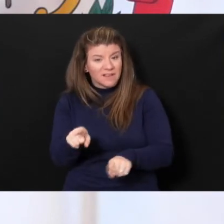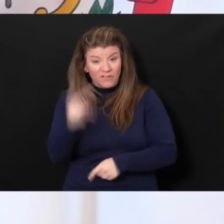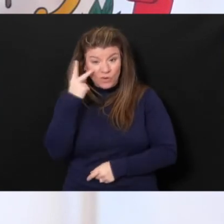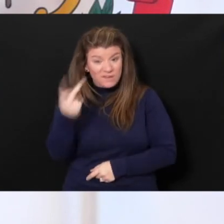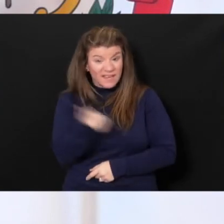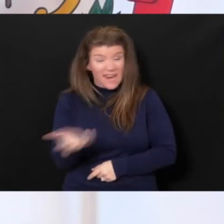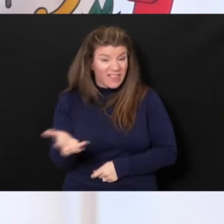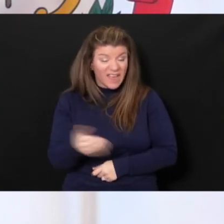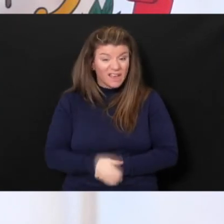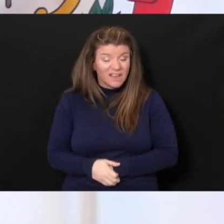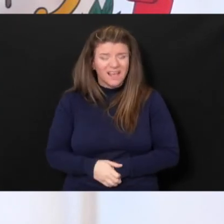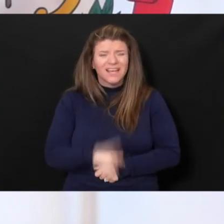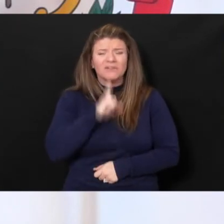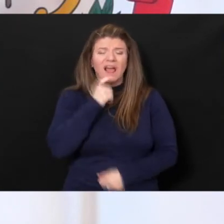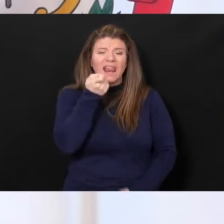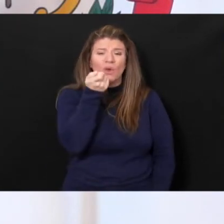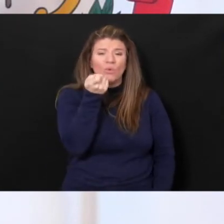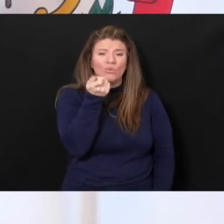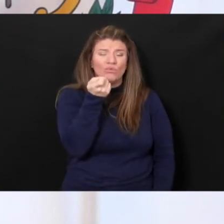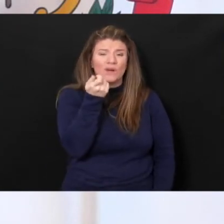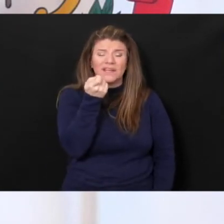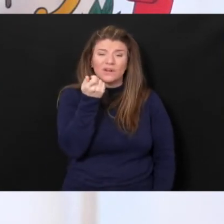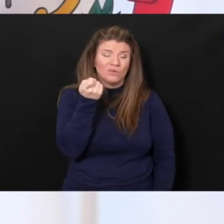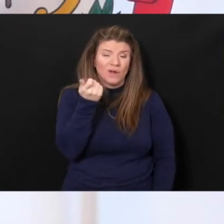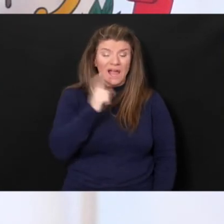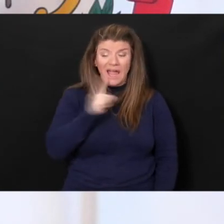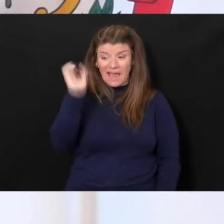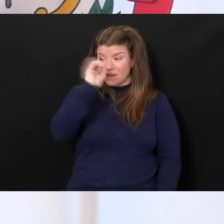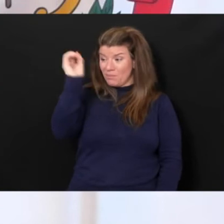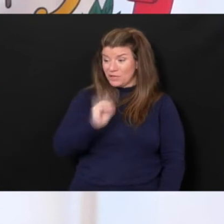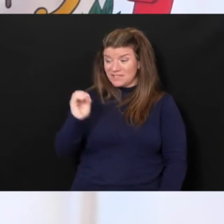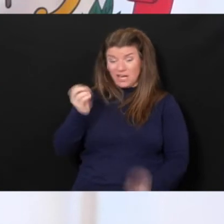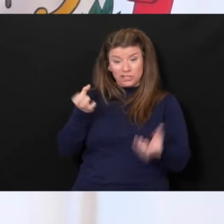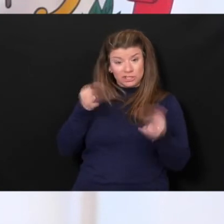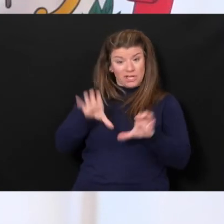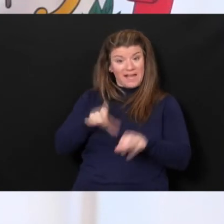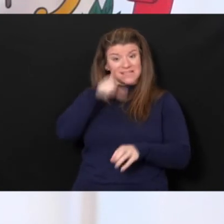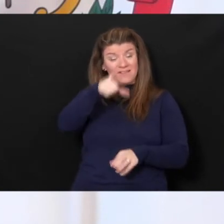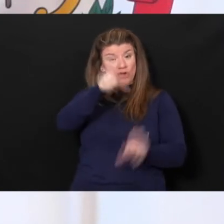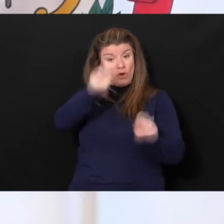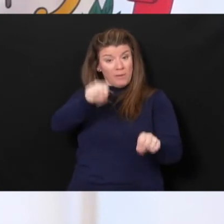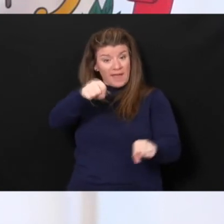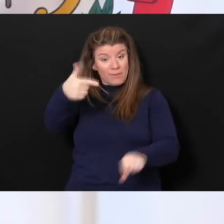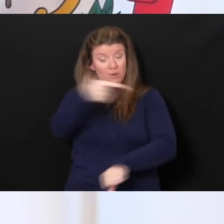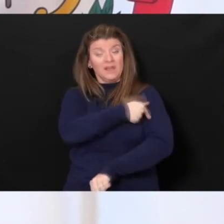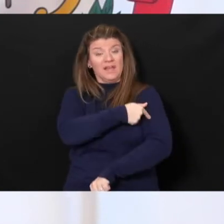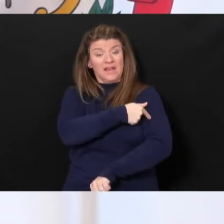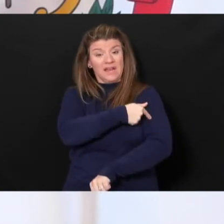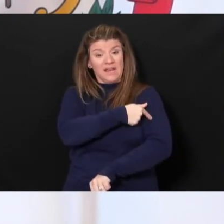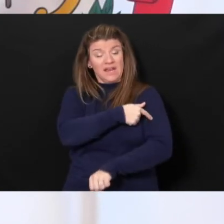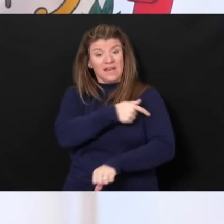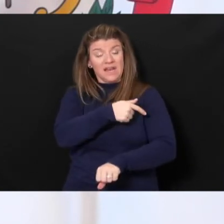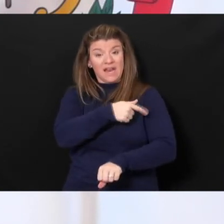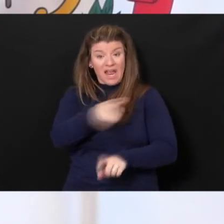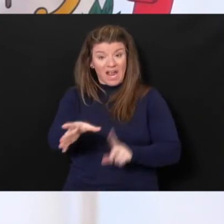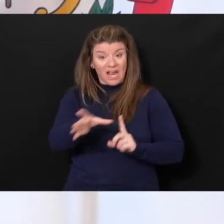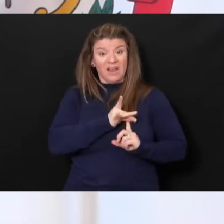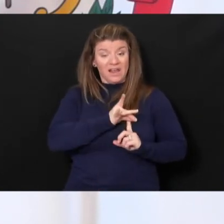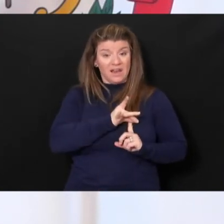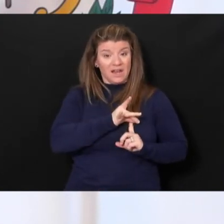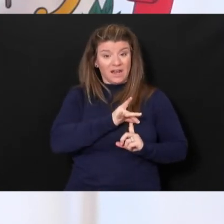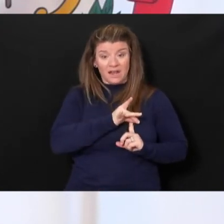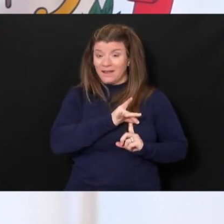There's very, very, very little of it. And the percentage chance of you being able to get this thing, and if you get it, you're in